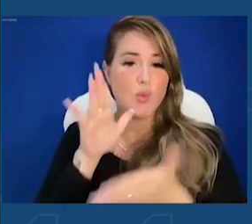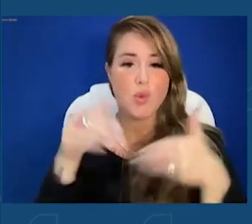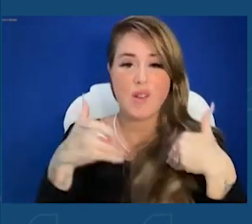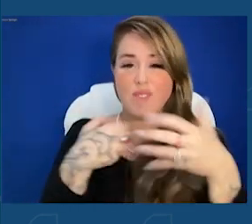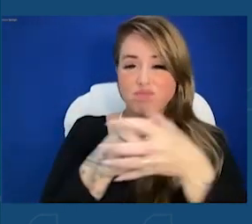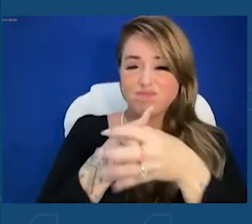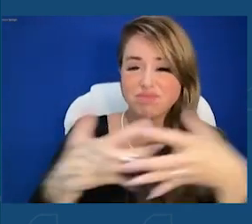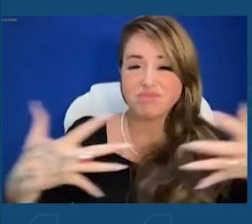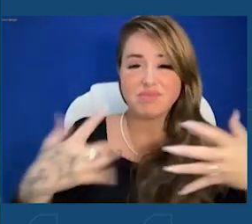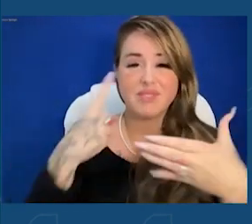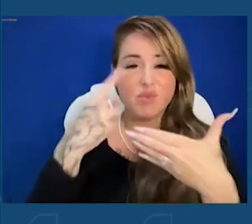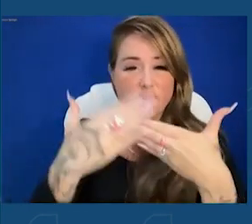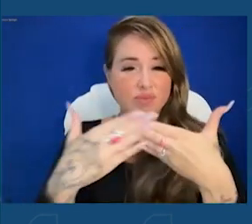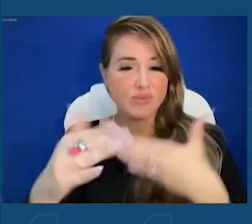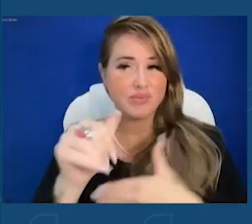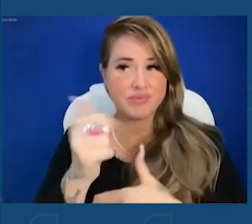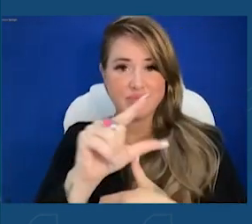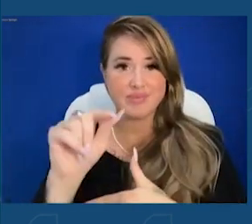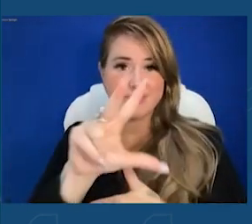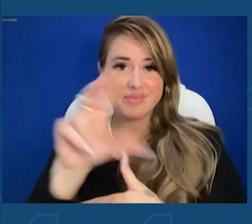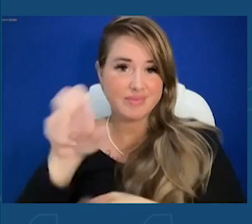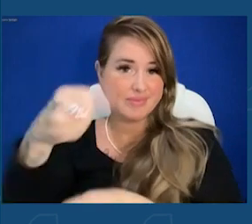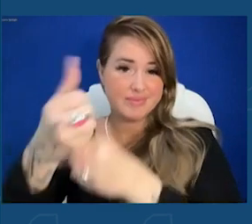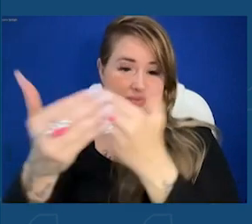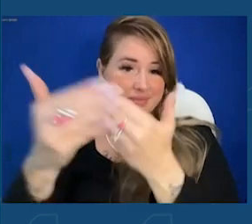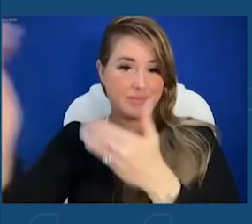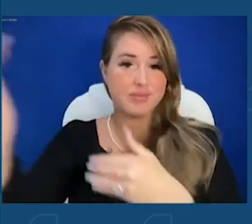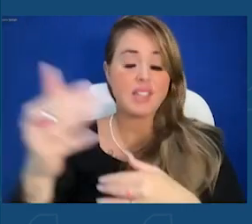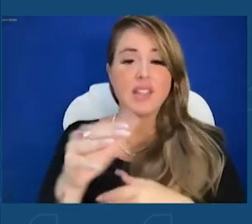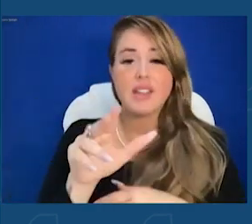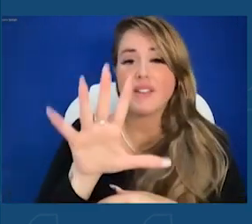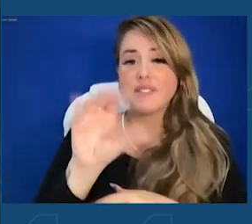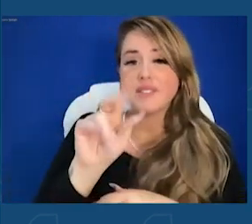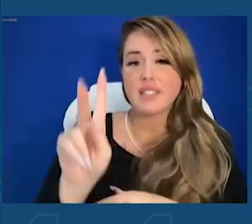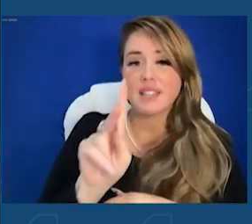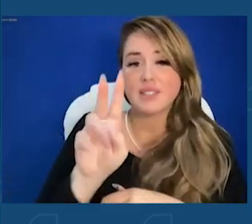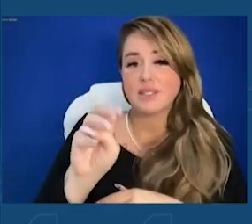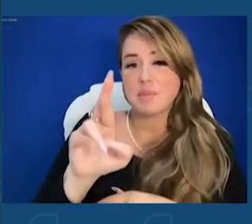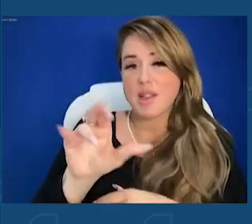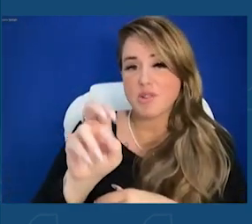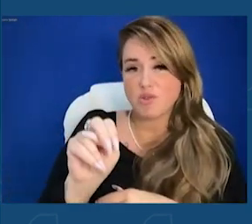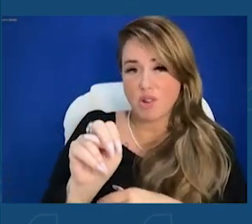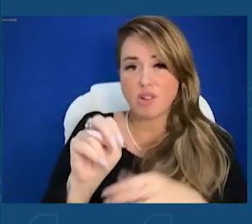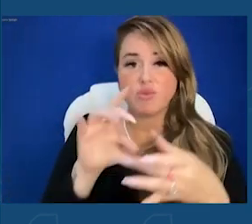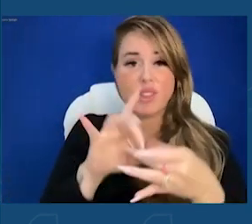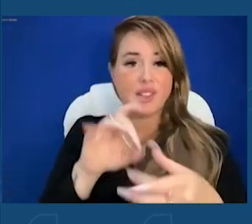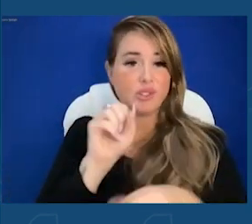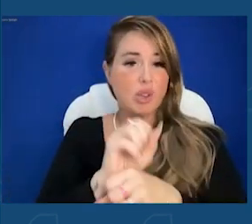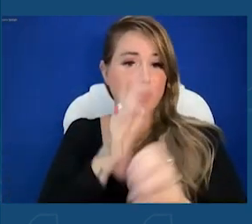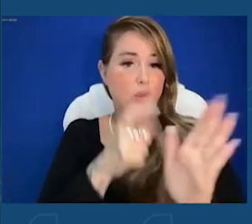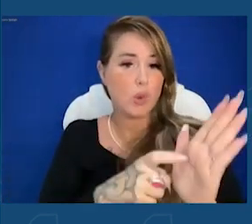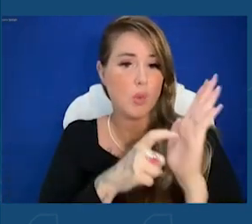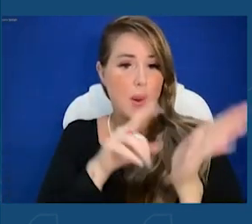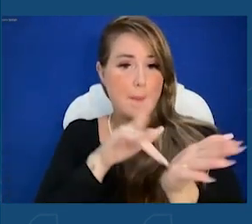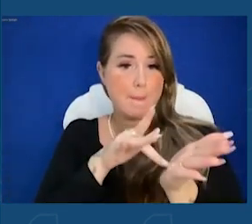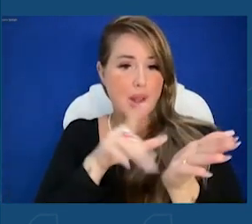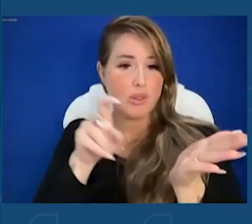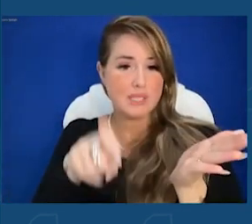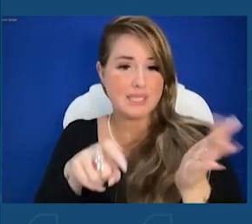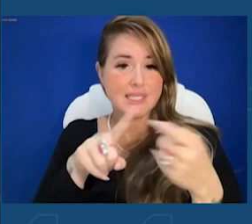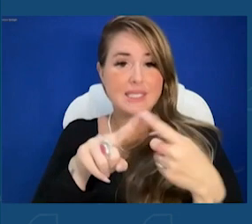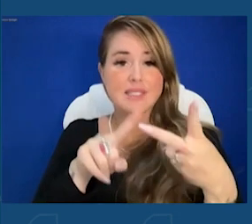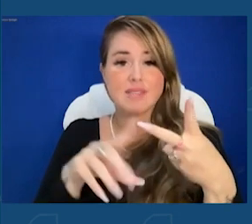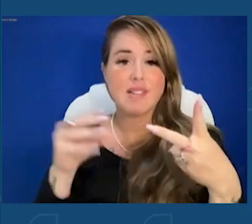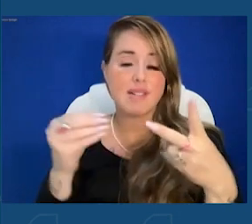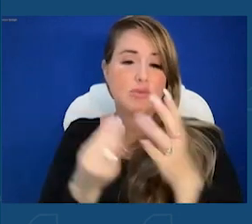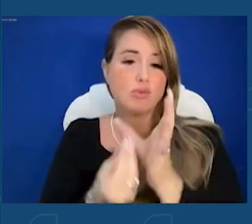decades. The 50,000 new Micron-related jobs will require medical needs and a growing